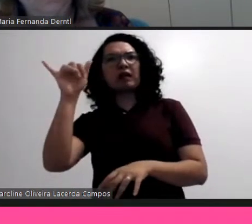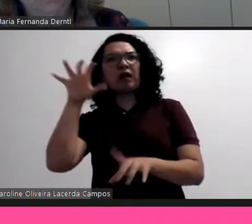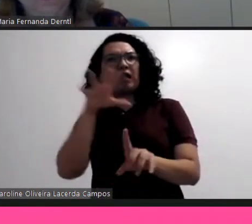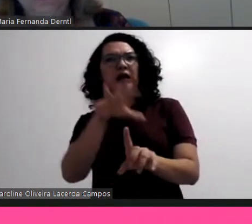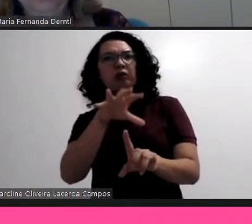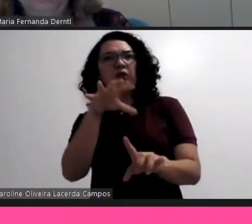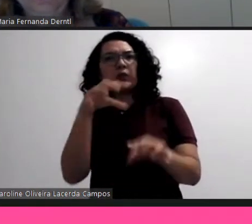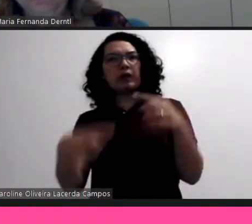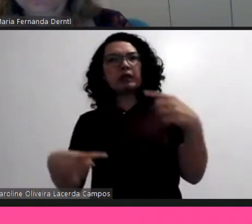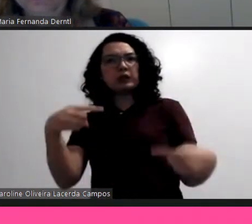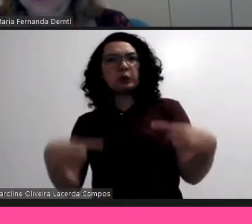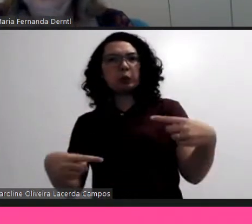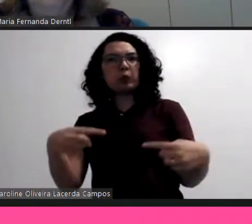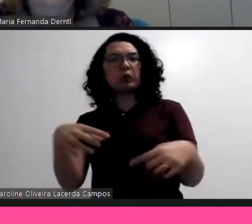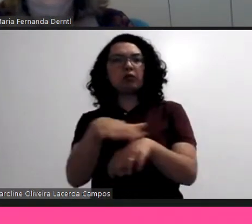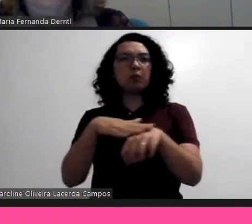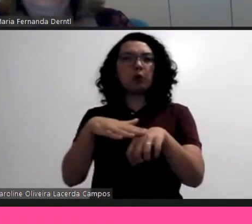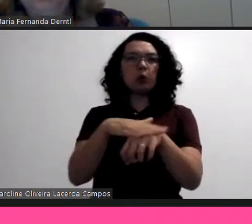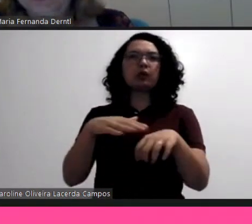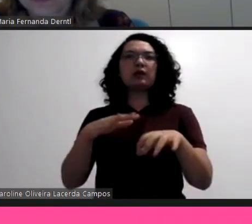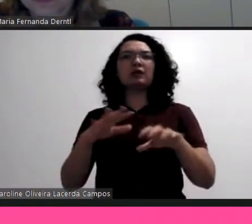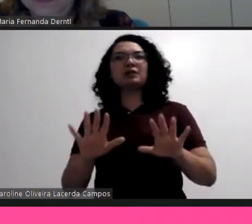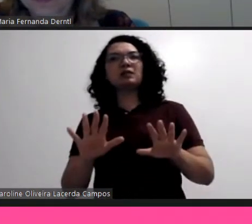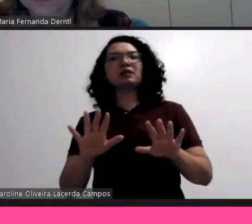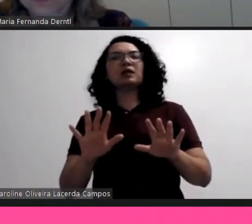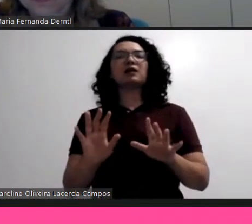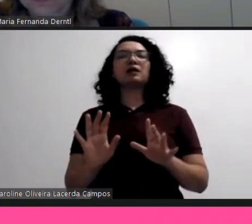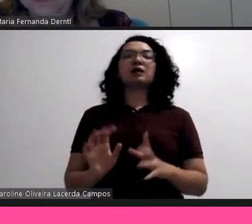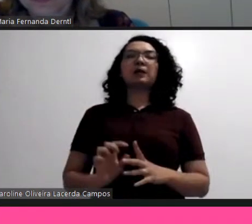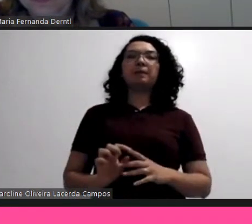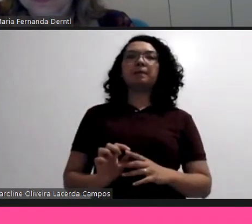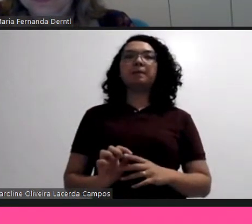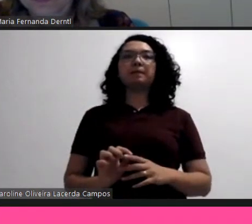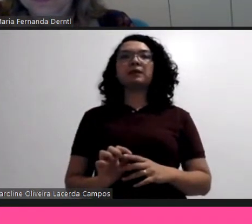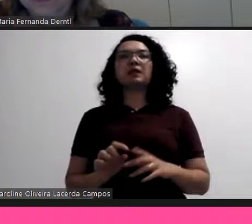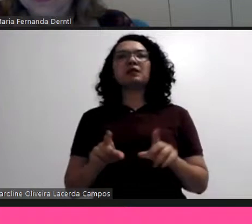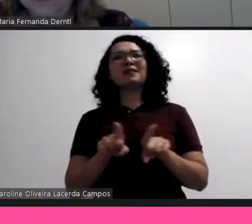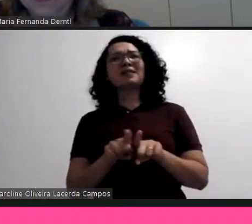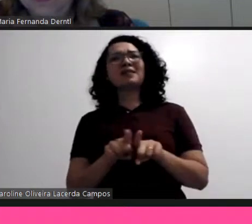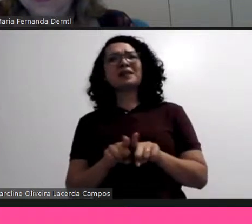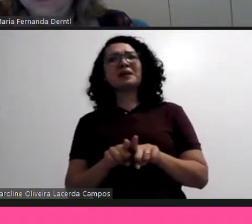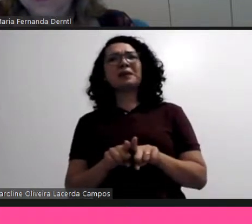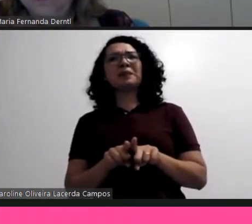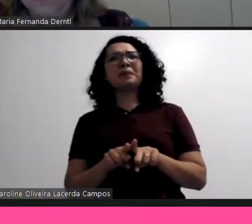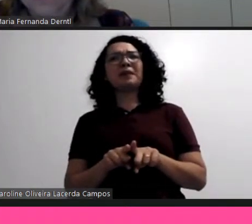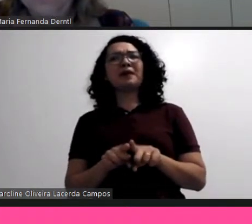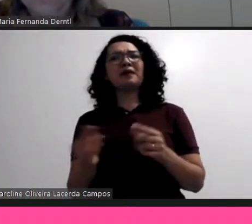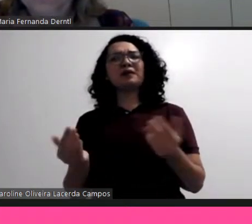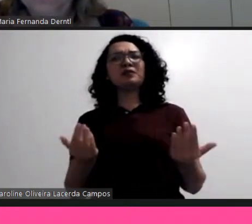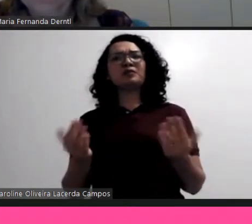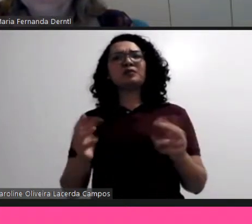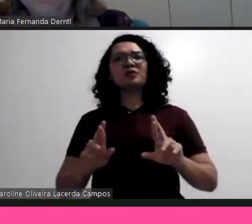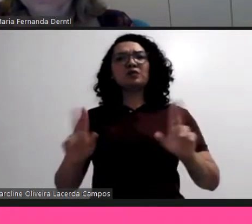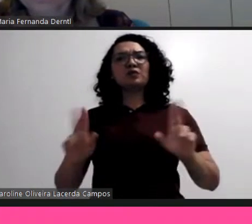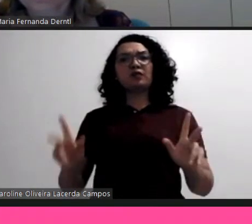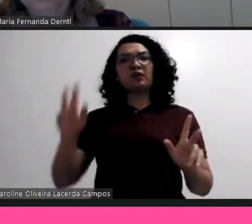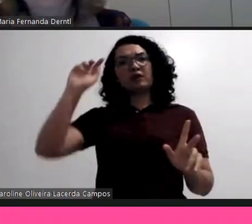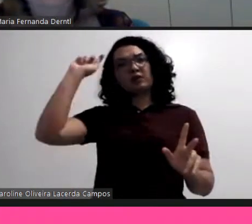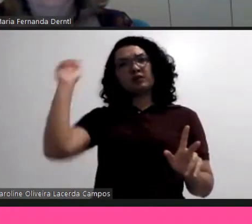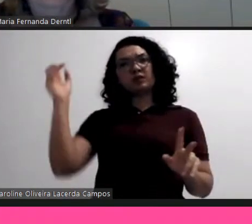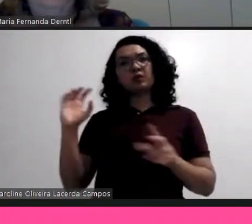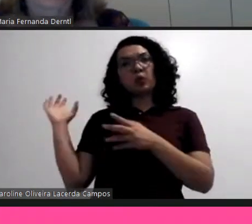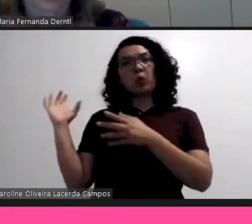terms of what they studied and they looked at in the African context and how they interpreted and I think it's mostly through material